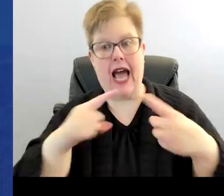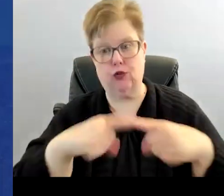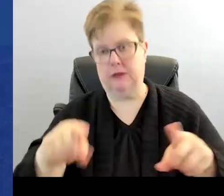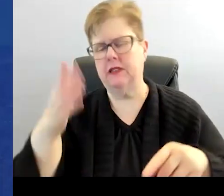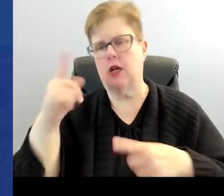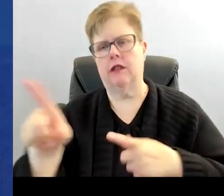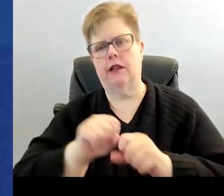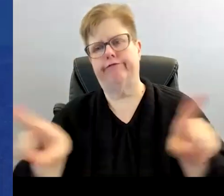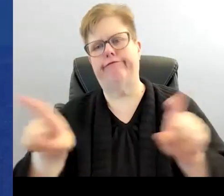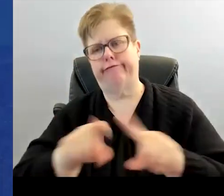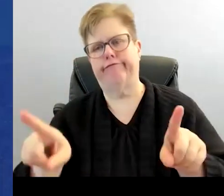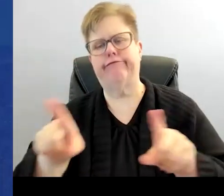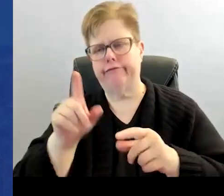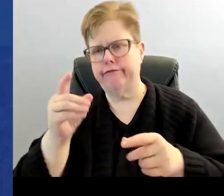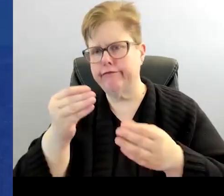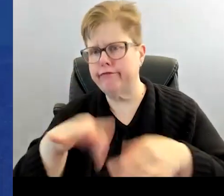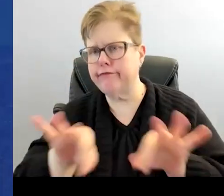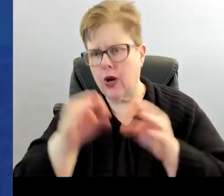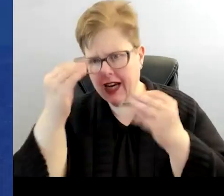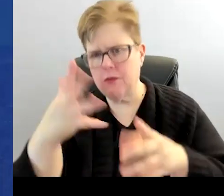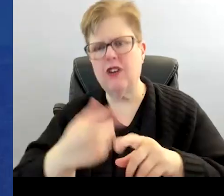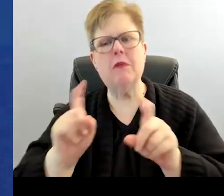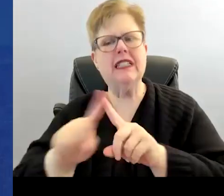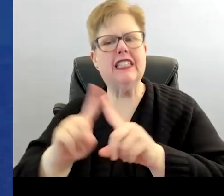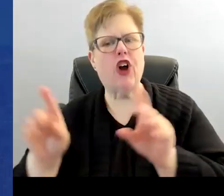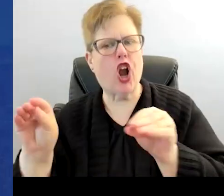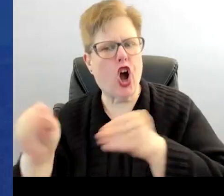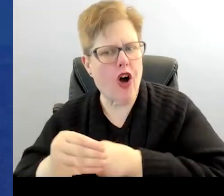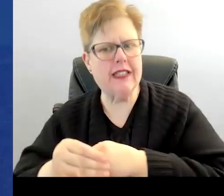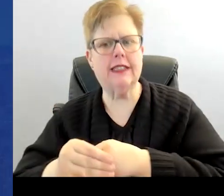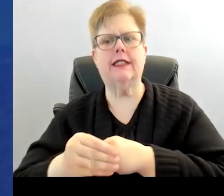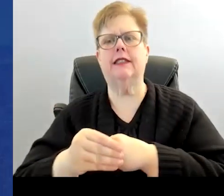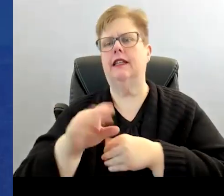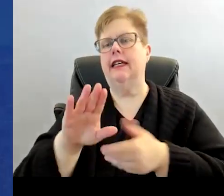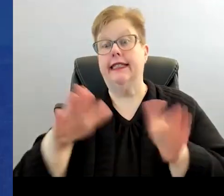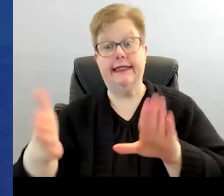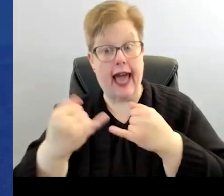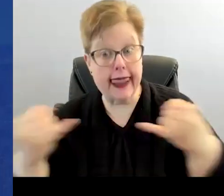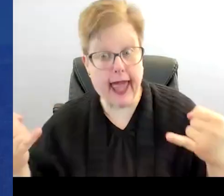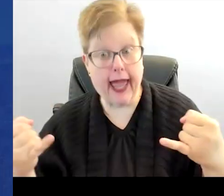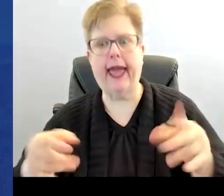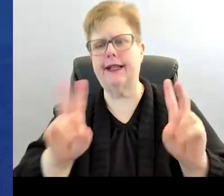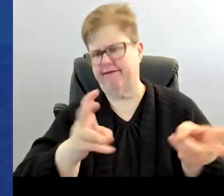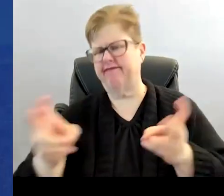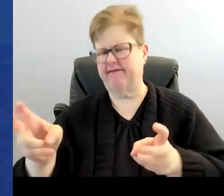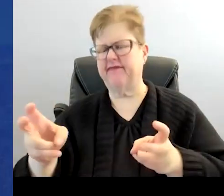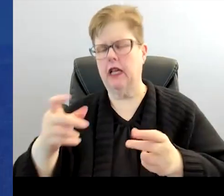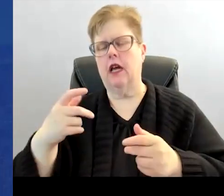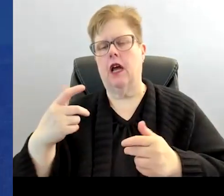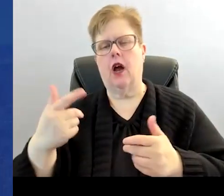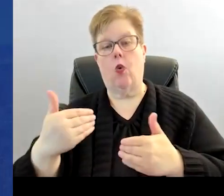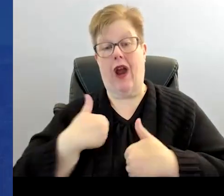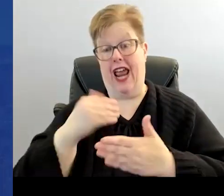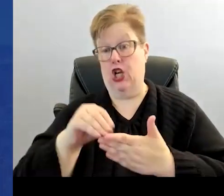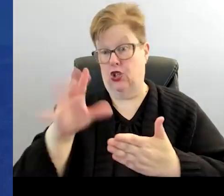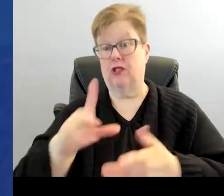to you, as well as important information from various offices, deadlines, things like that. We've had students